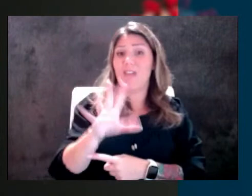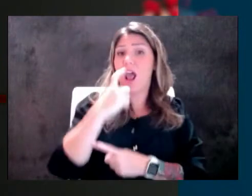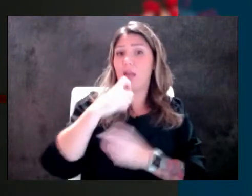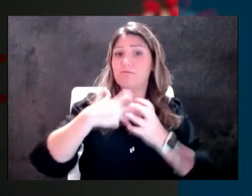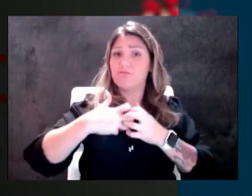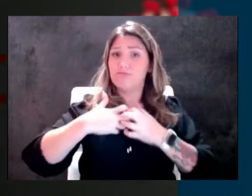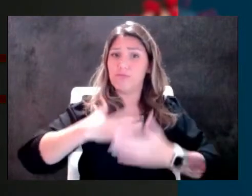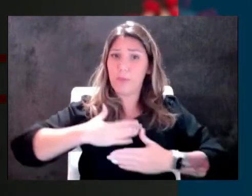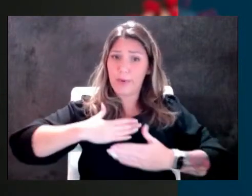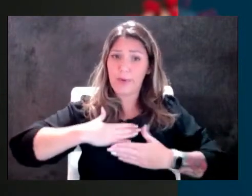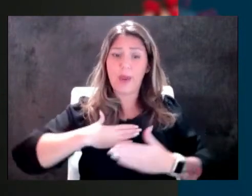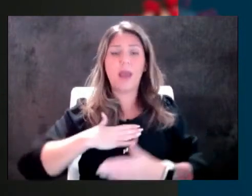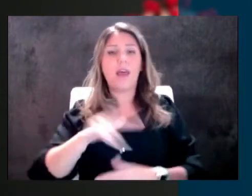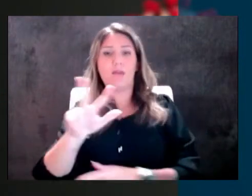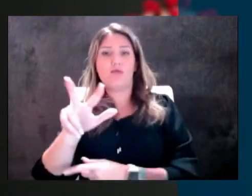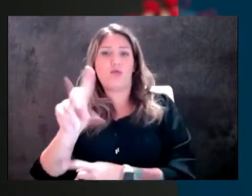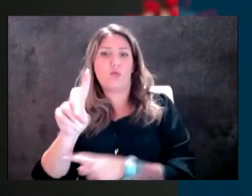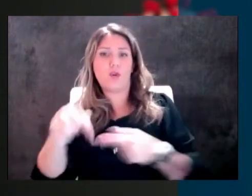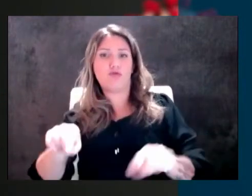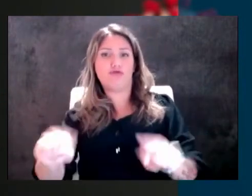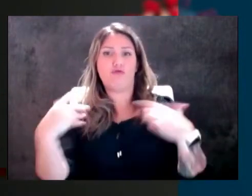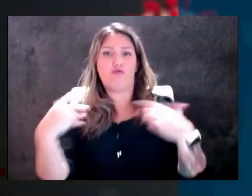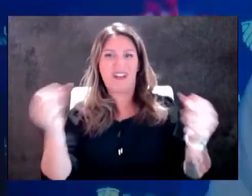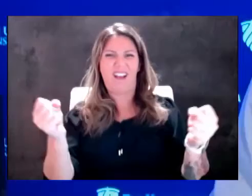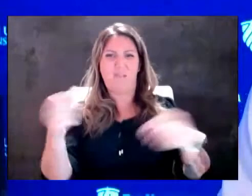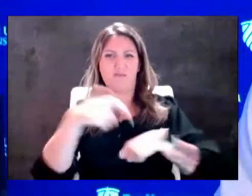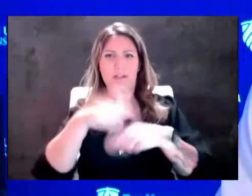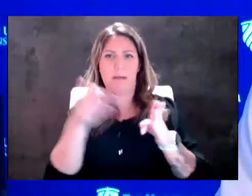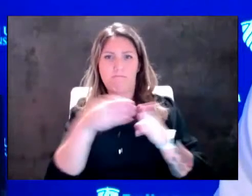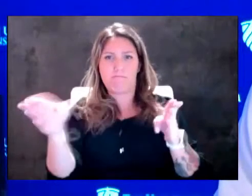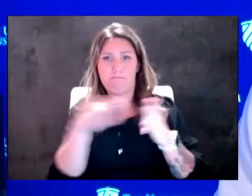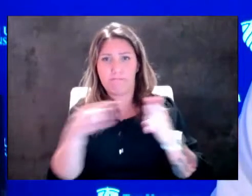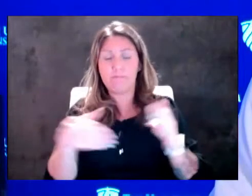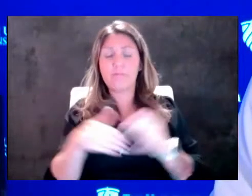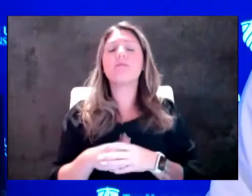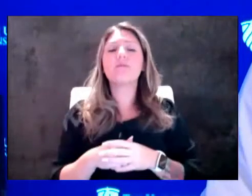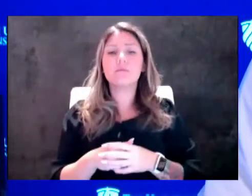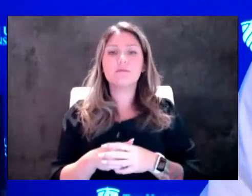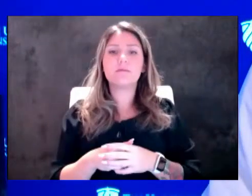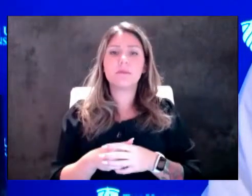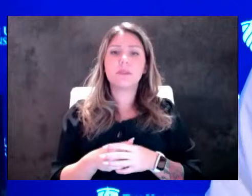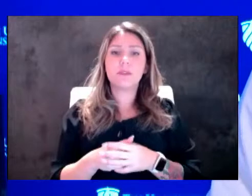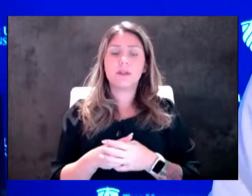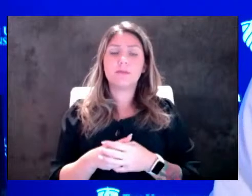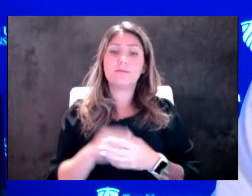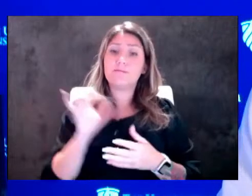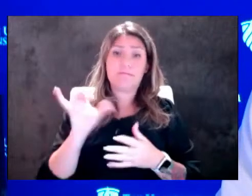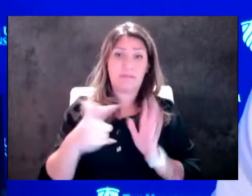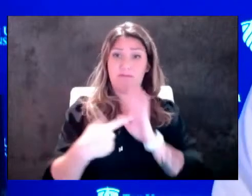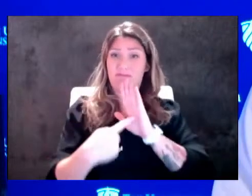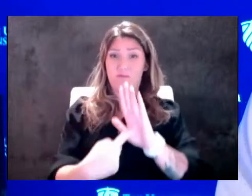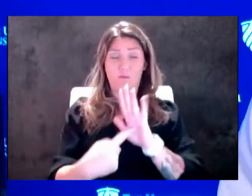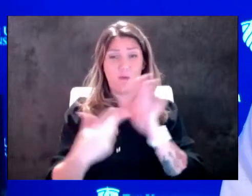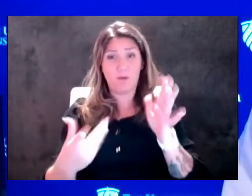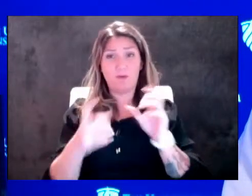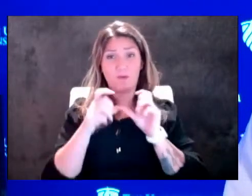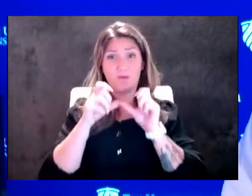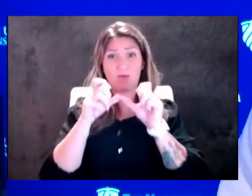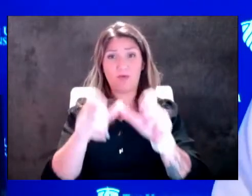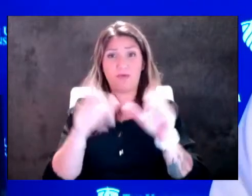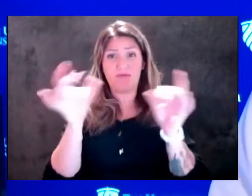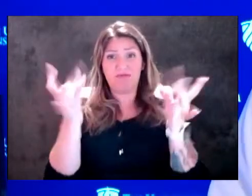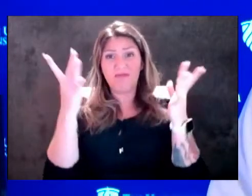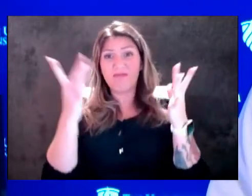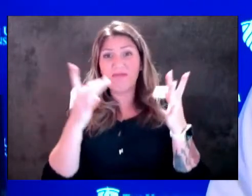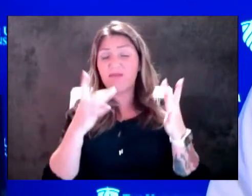then 31 in that recovery period as well. And again, I think it just goes to the continued tragedy of this, and we